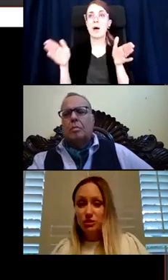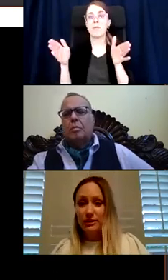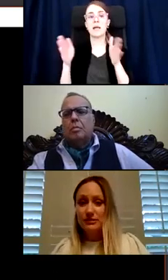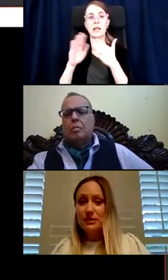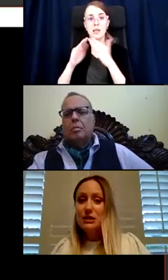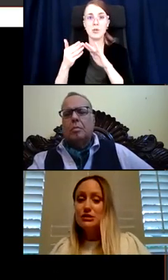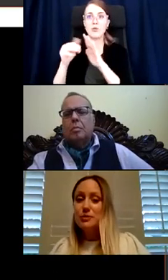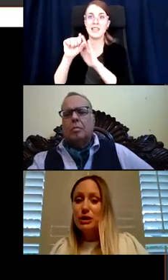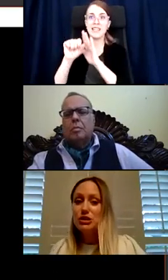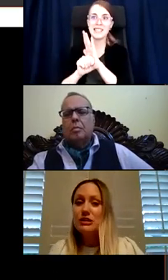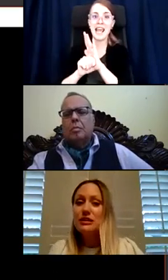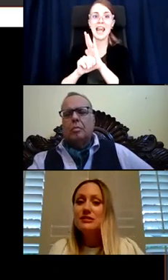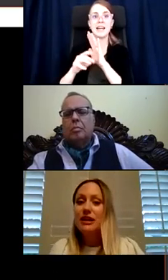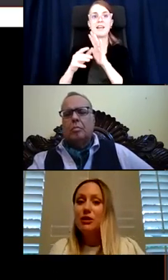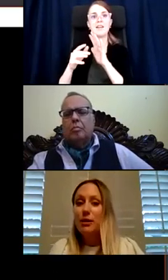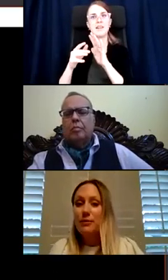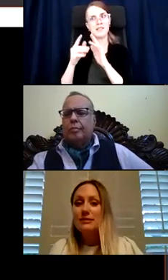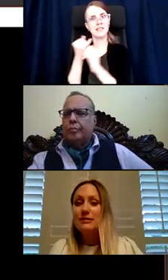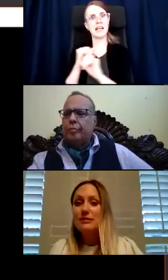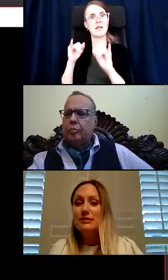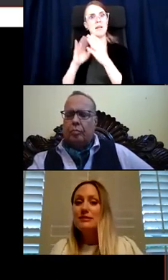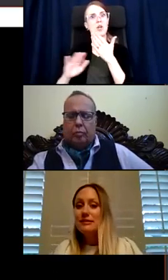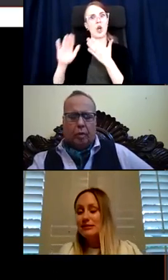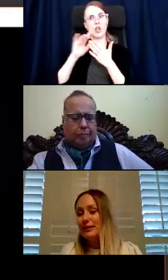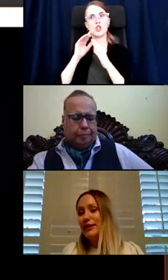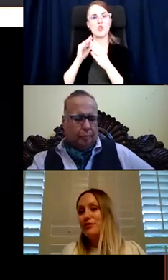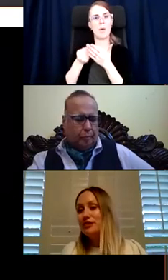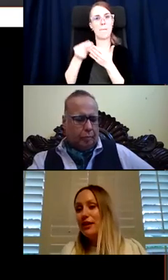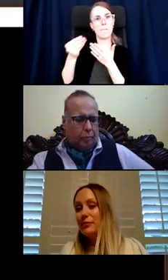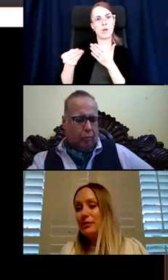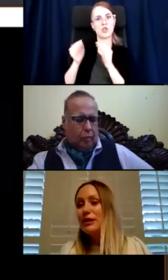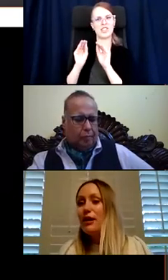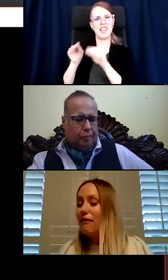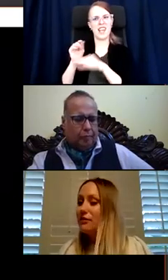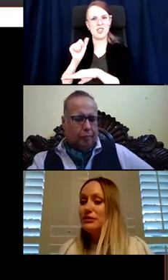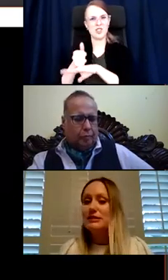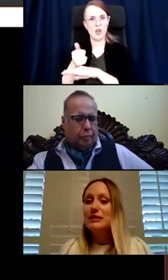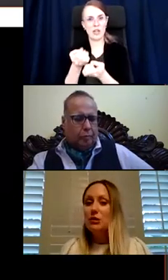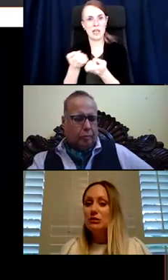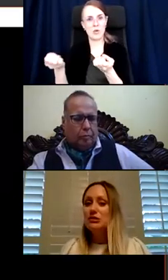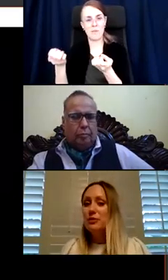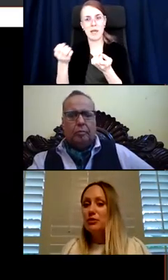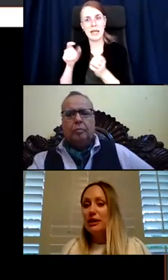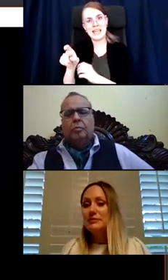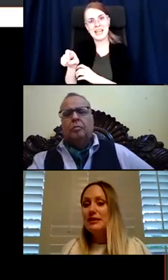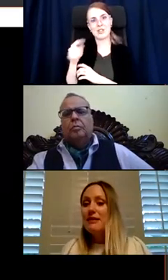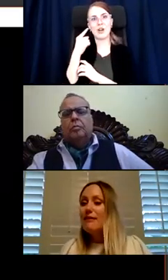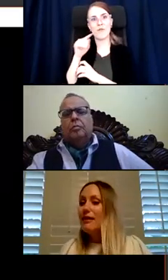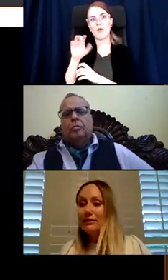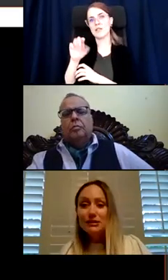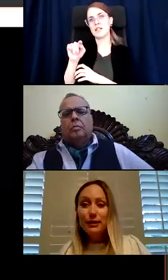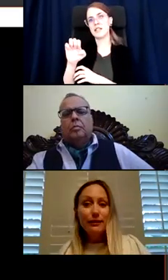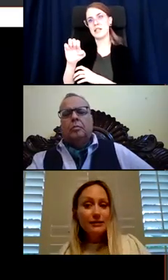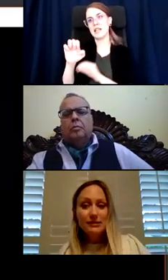school districts to purchase and install equipment necessary for the development of those CTE courses or programs